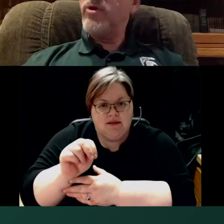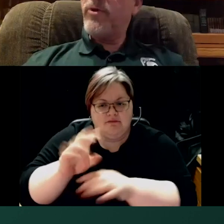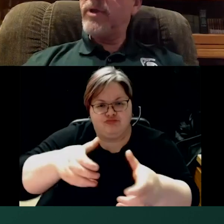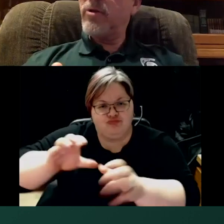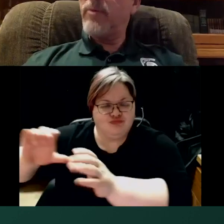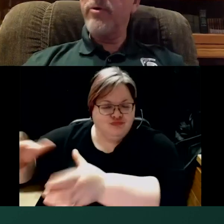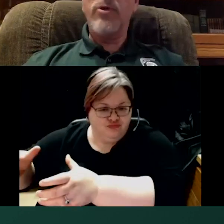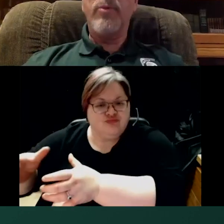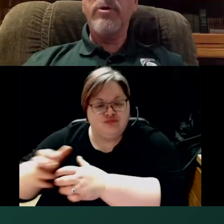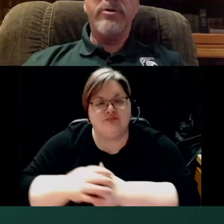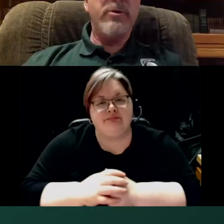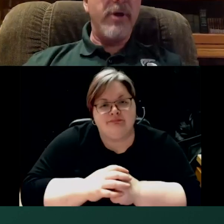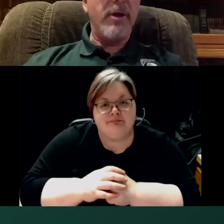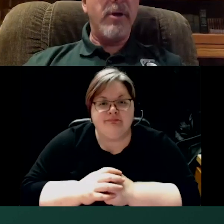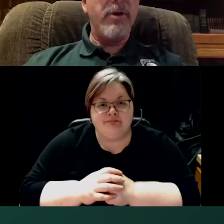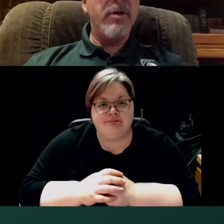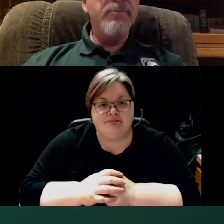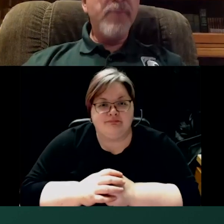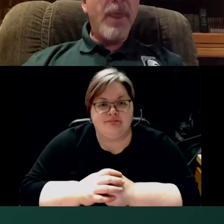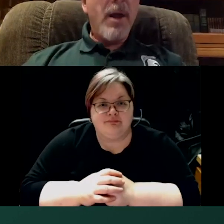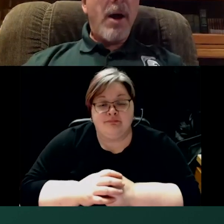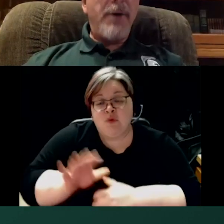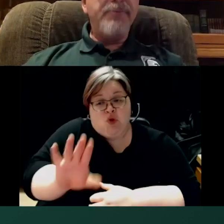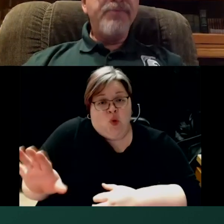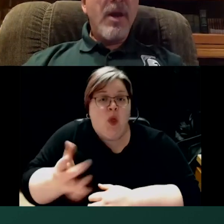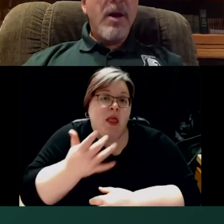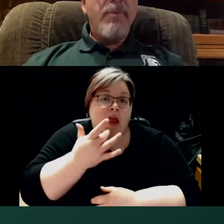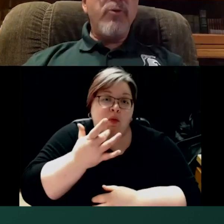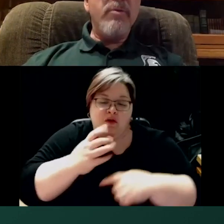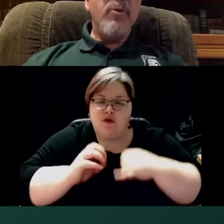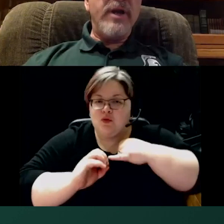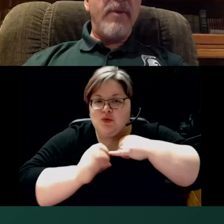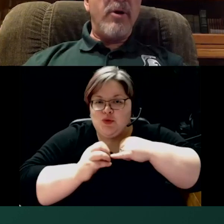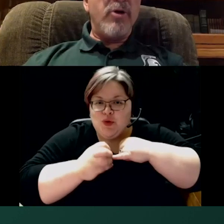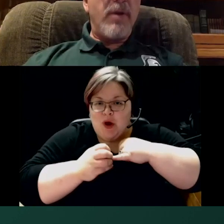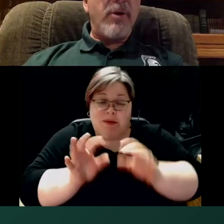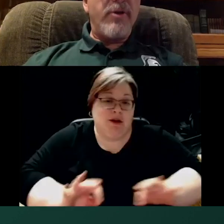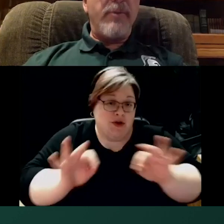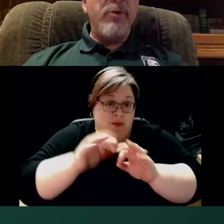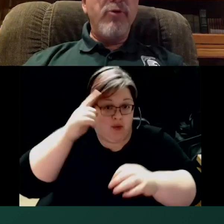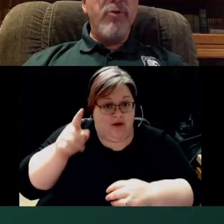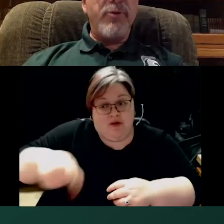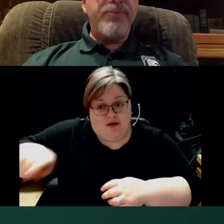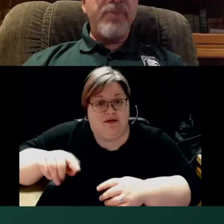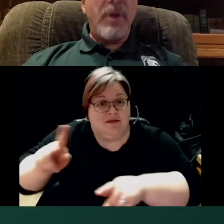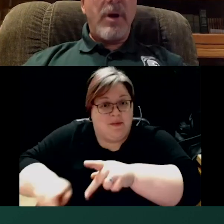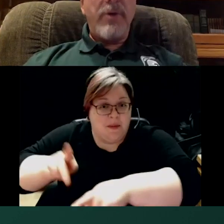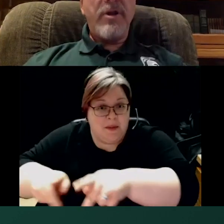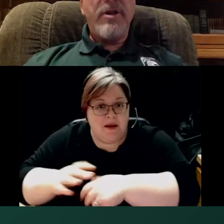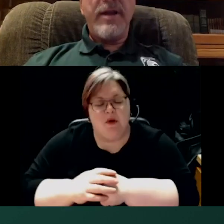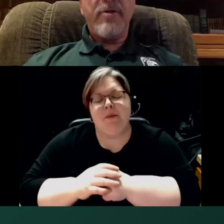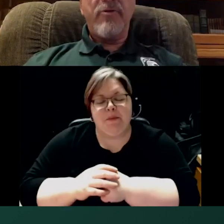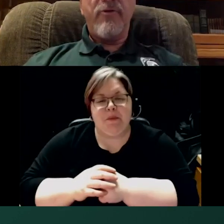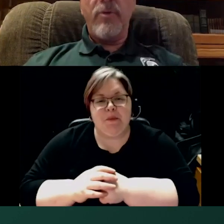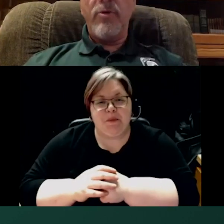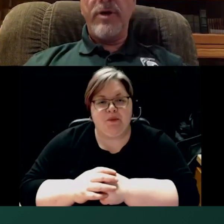strawberry moons. Apparently strawberries were important to Algonquins. But one more name I'm going to talk about is the blue moon. This